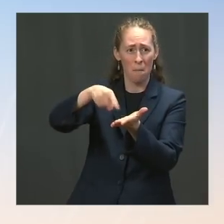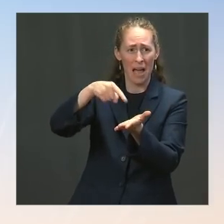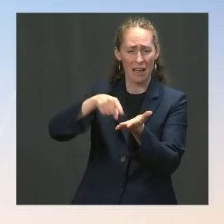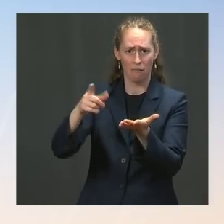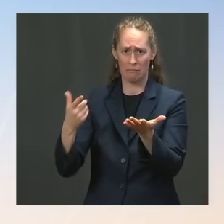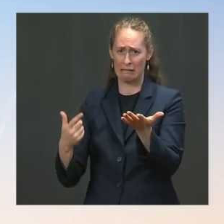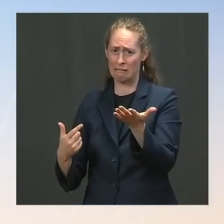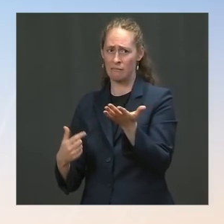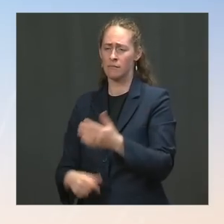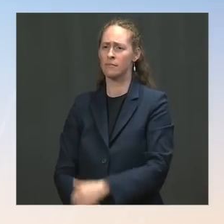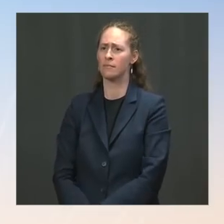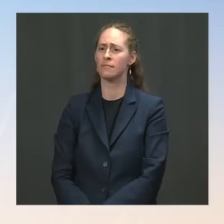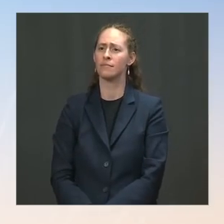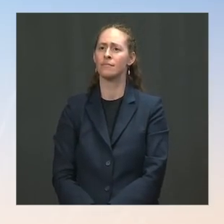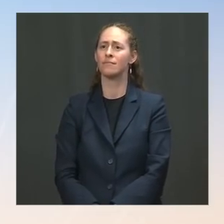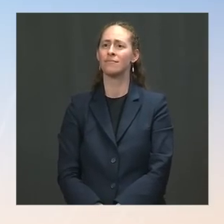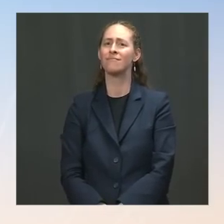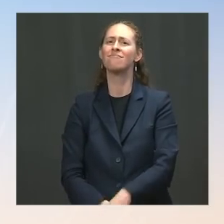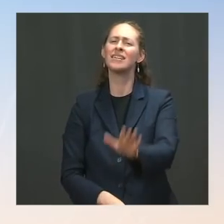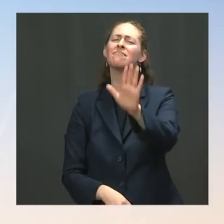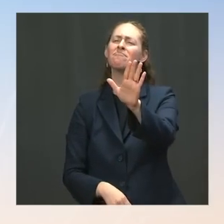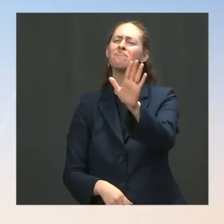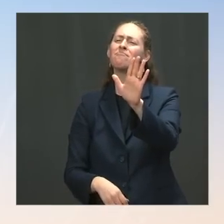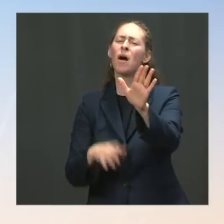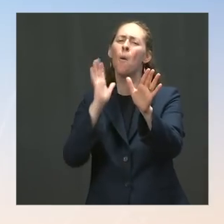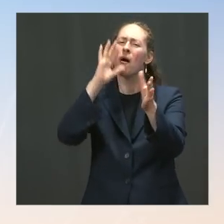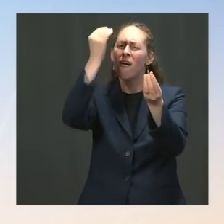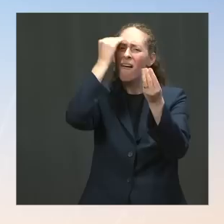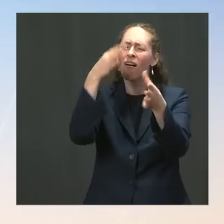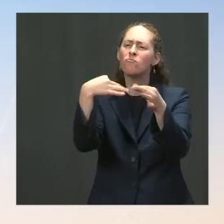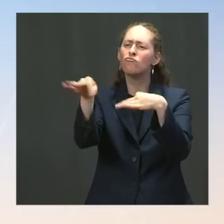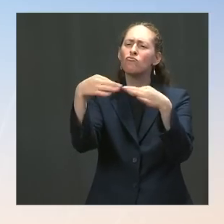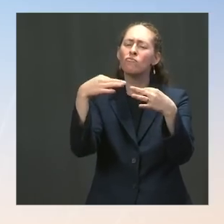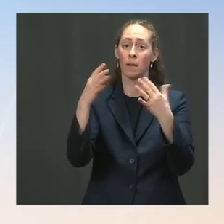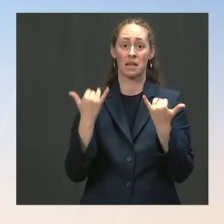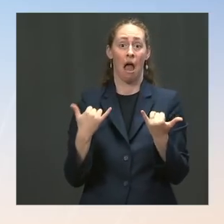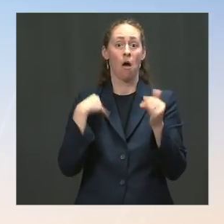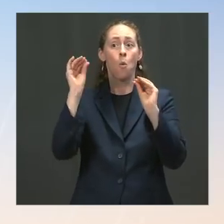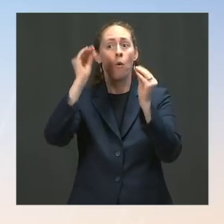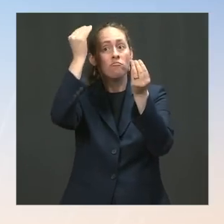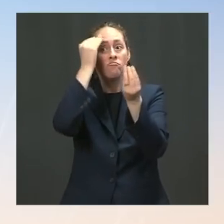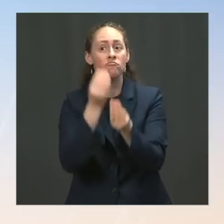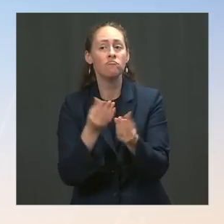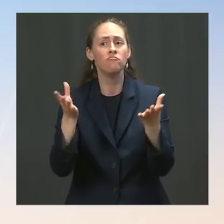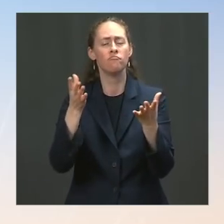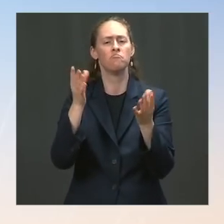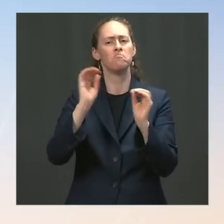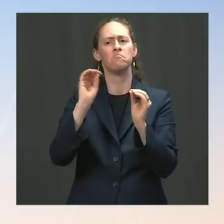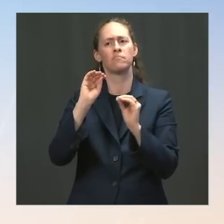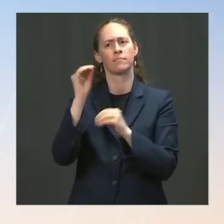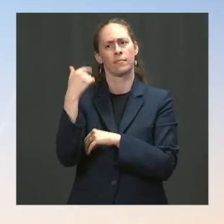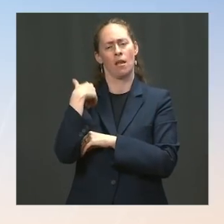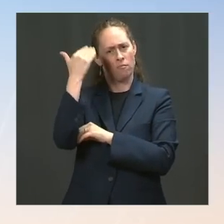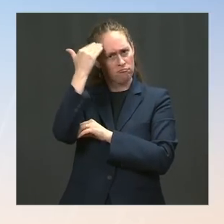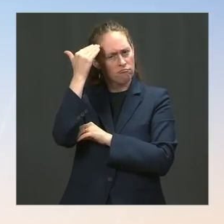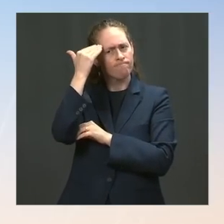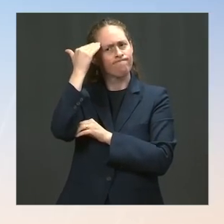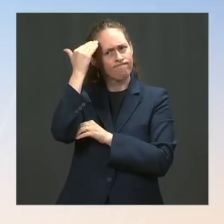I don't have anything today, but as I said, this is a priority for us. The borrowers are in need of information, and they're also in need of